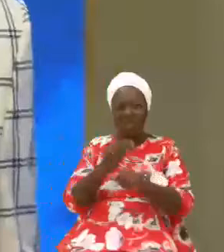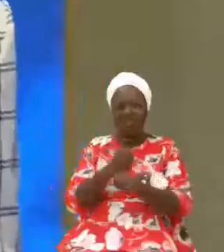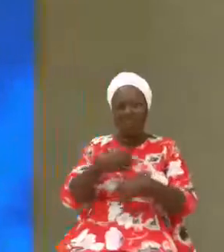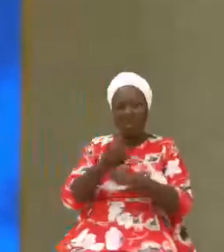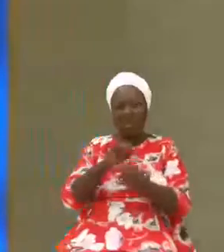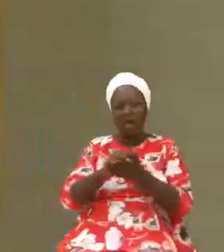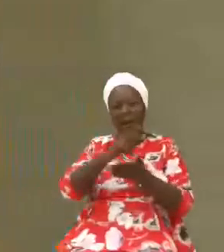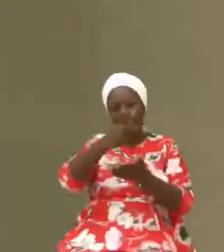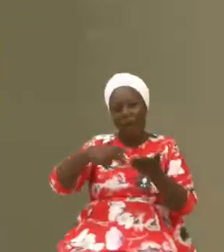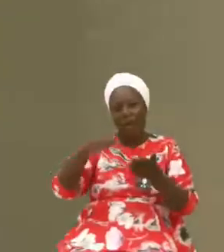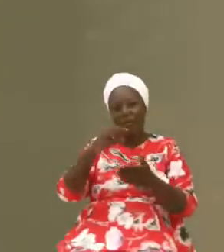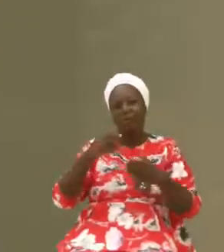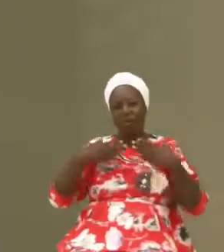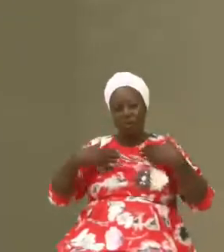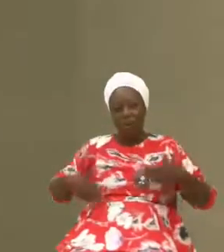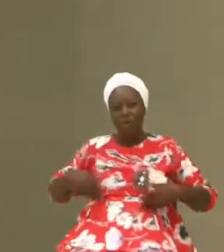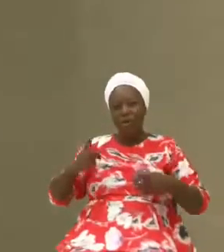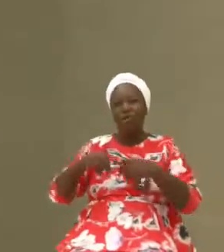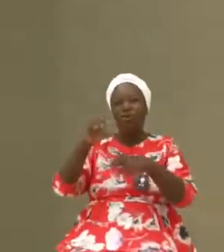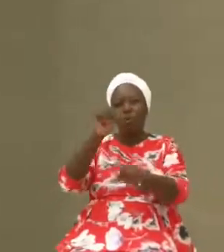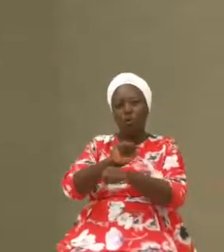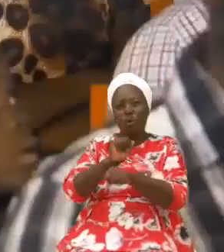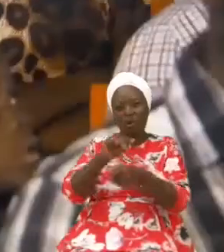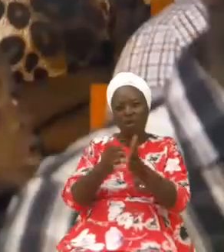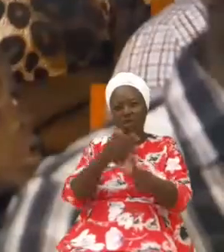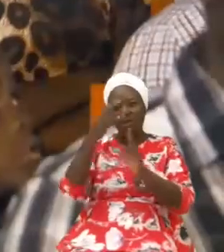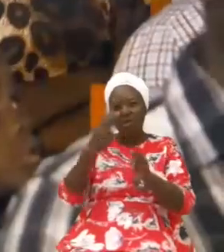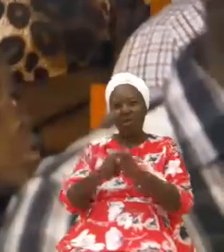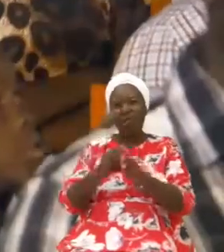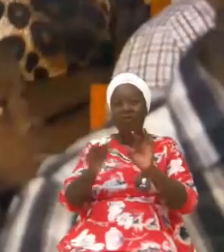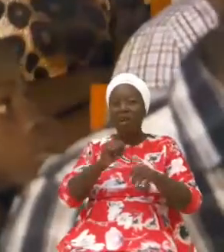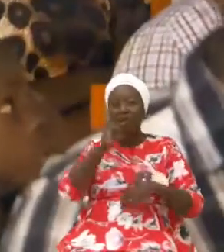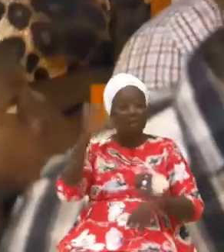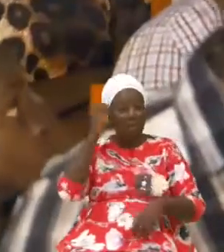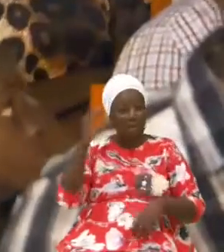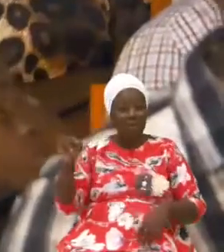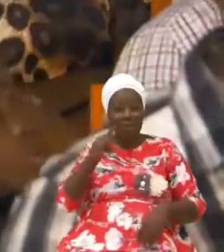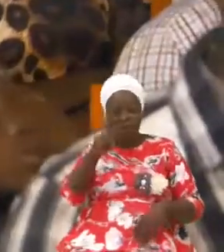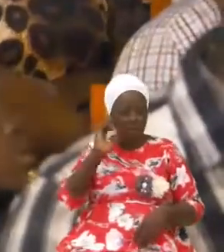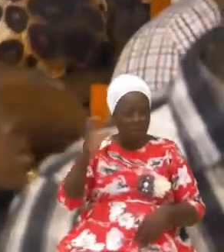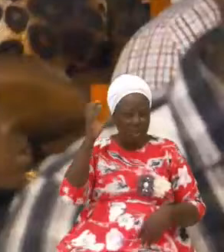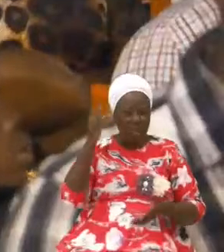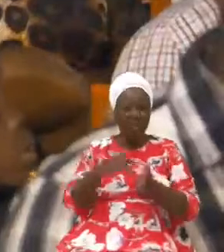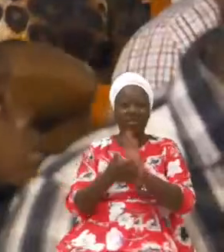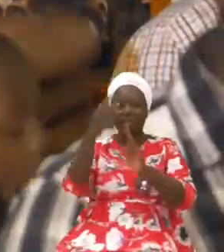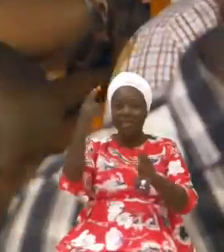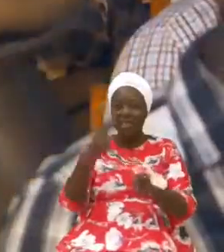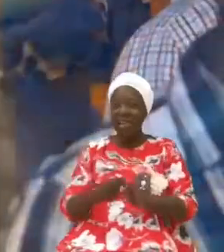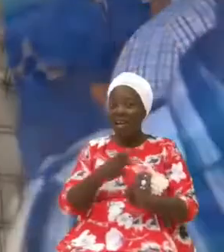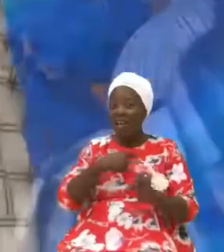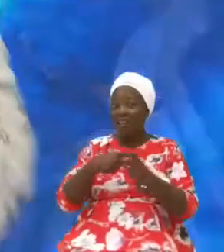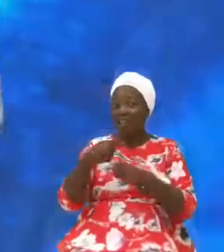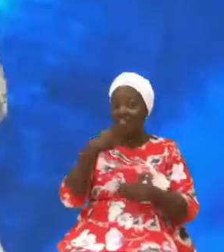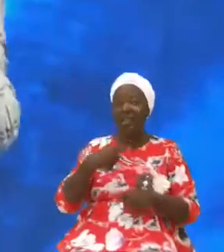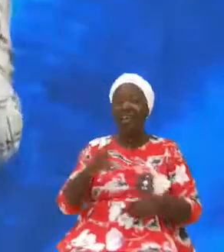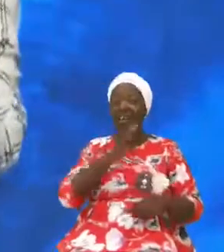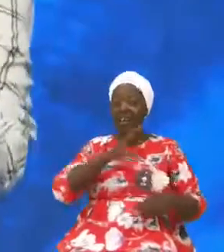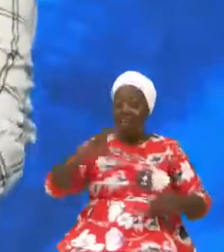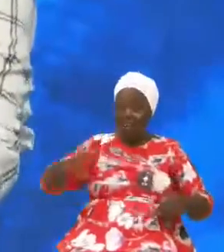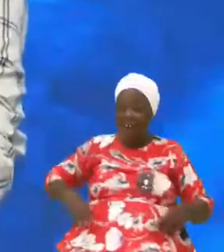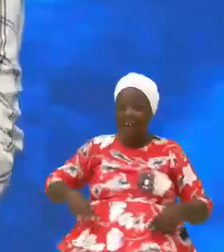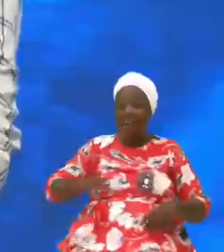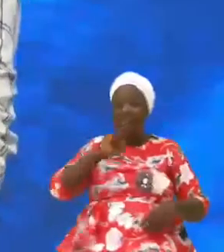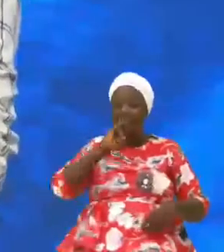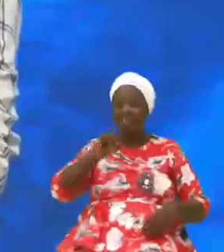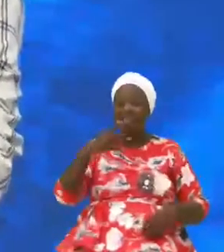tonight, he'll make that part of the body to work. If you're not hearing, you will hear. And we